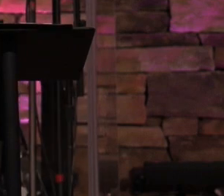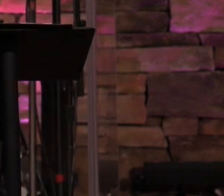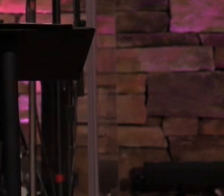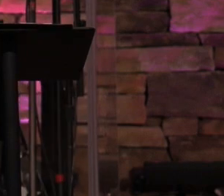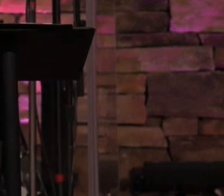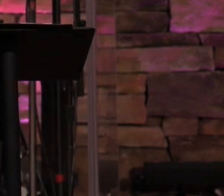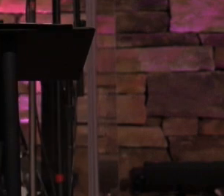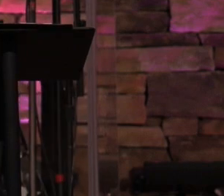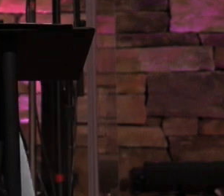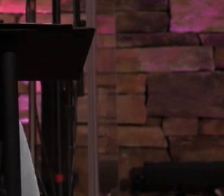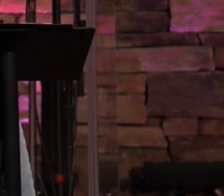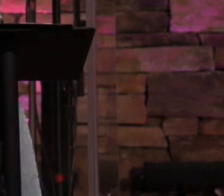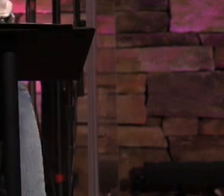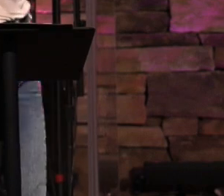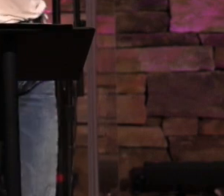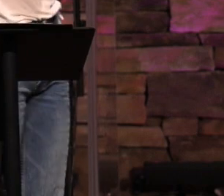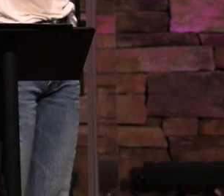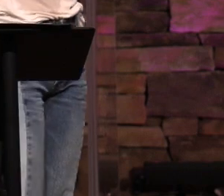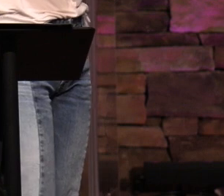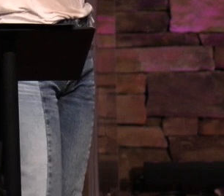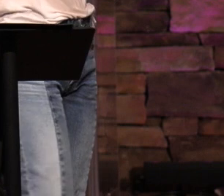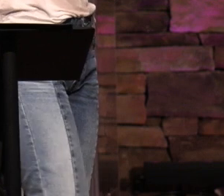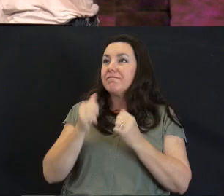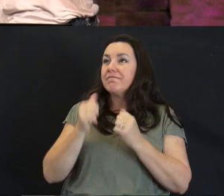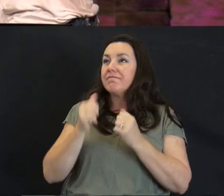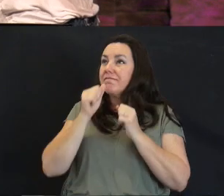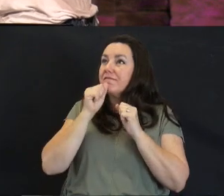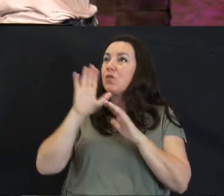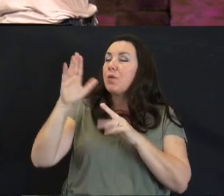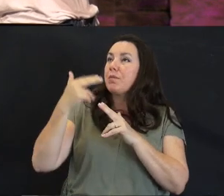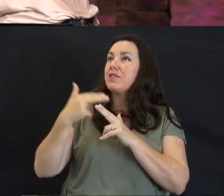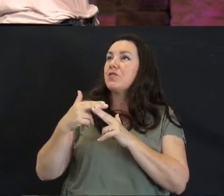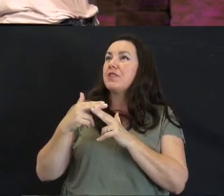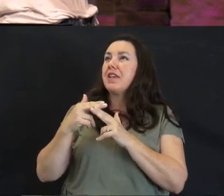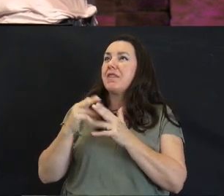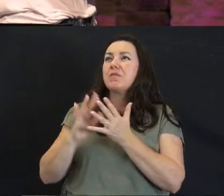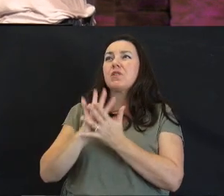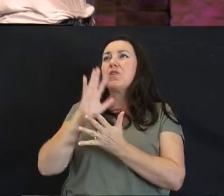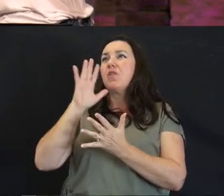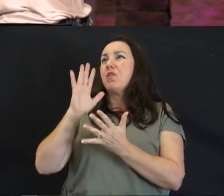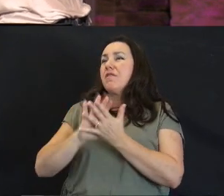And as for now We bless your name And we glorify you